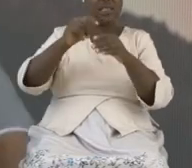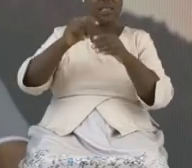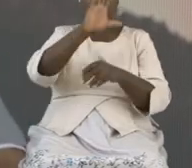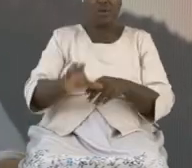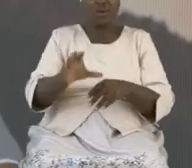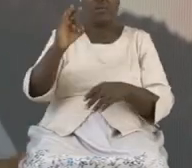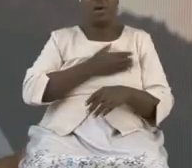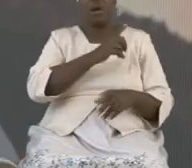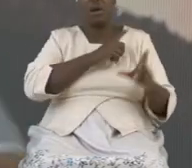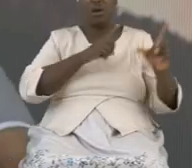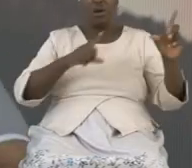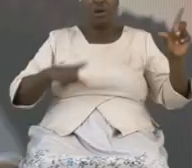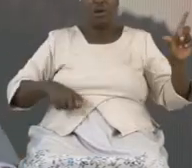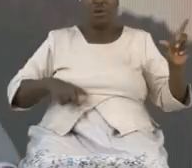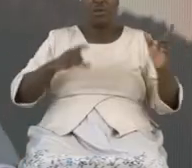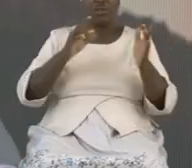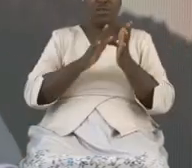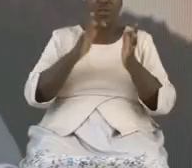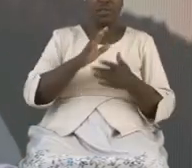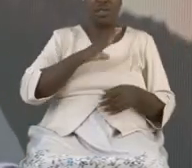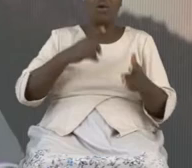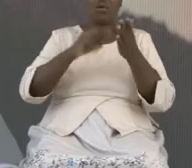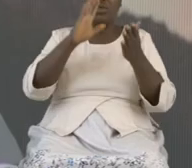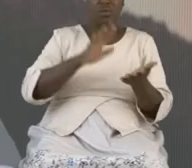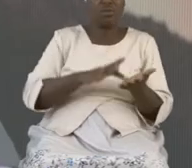Jesus Christ. What's your glory? Money,